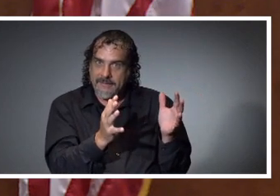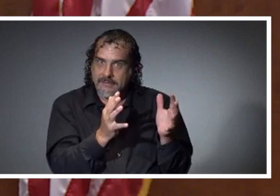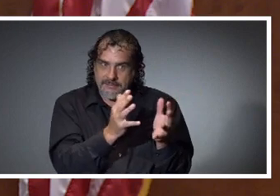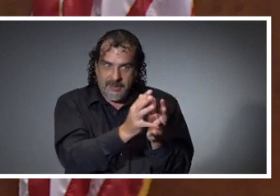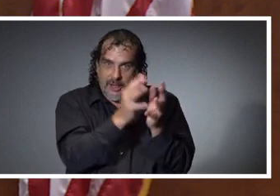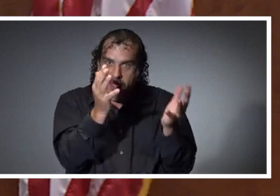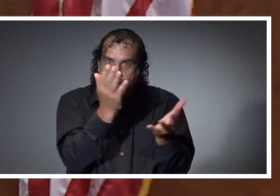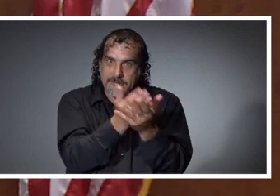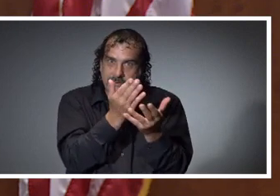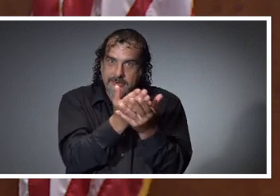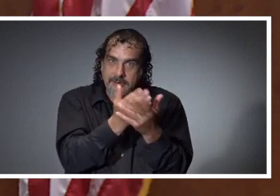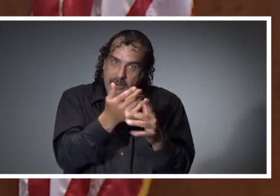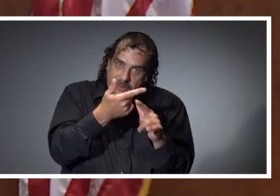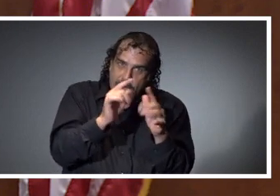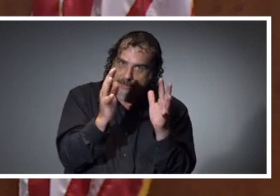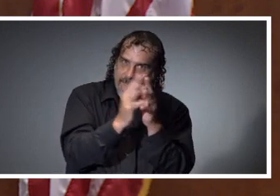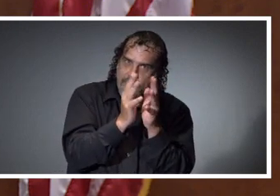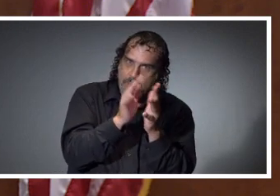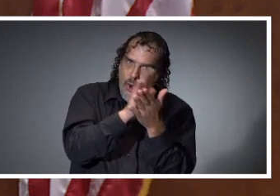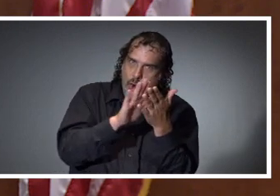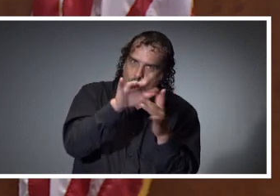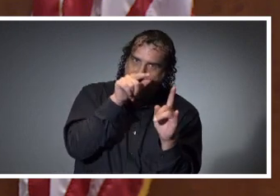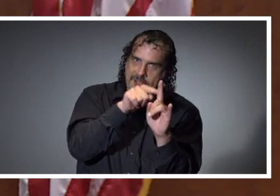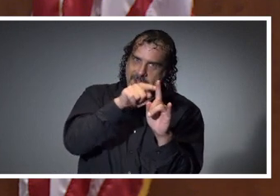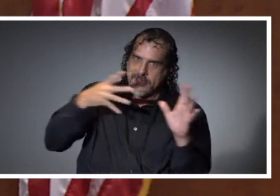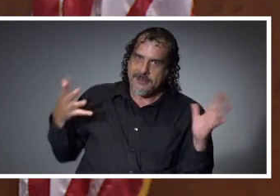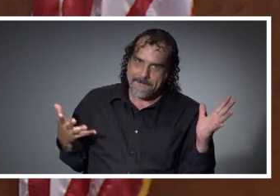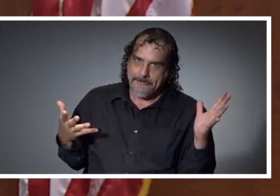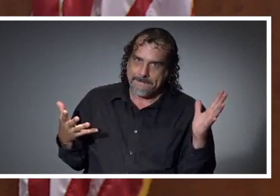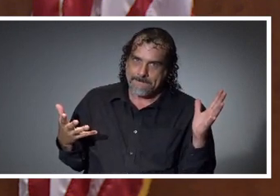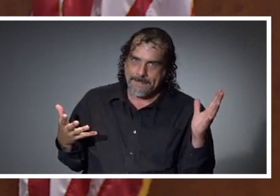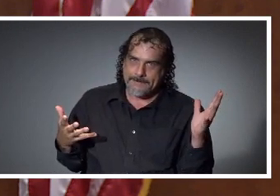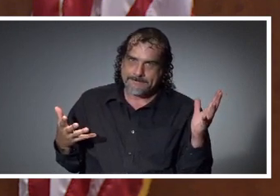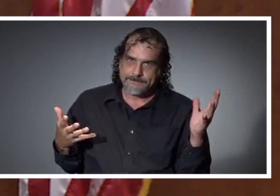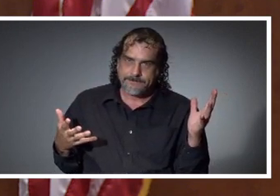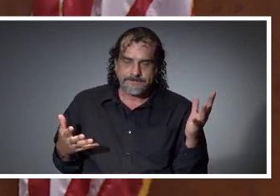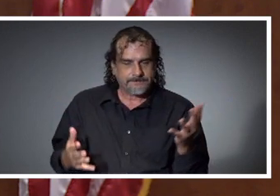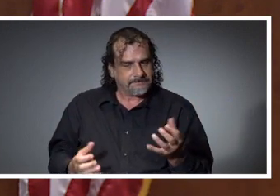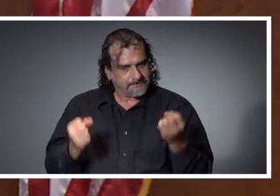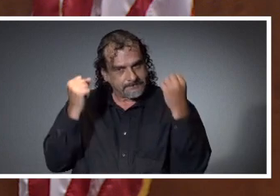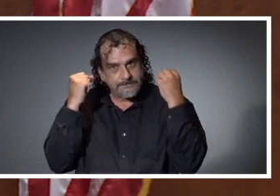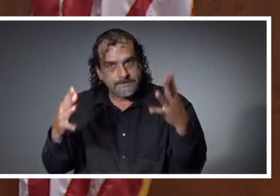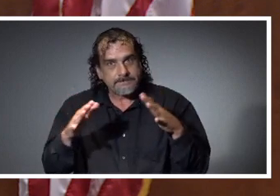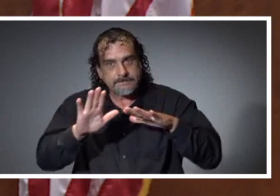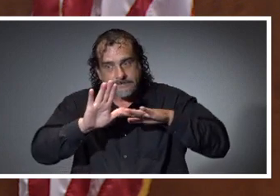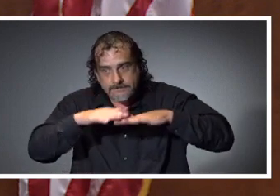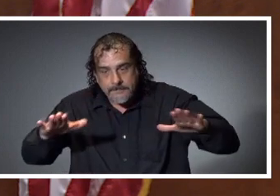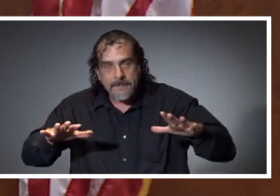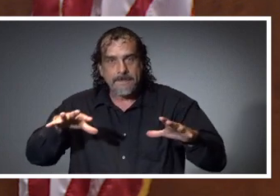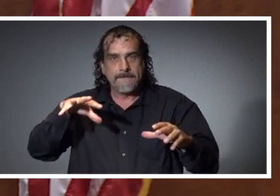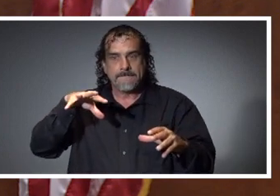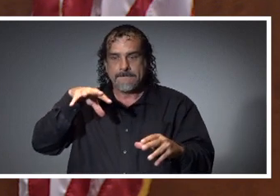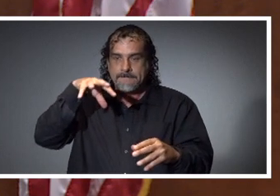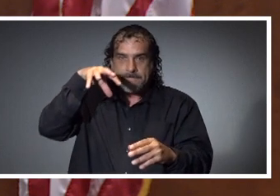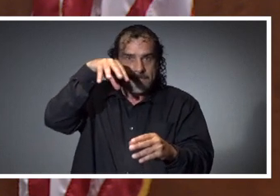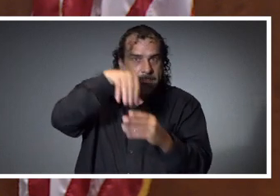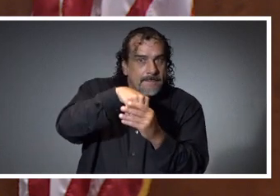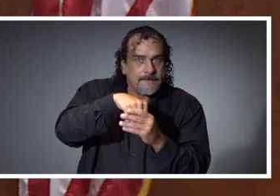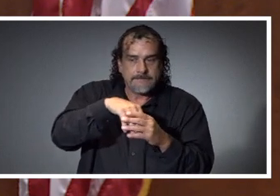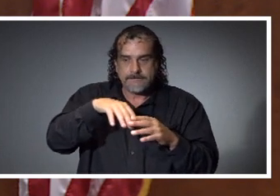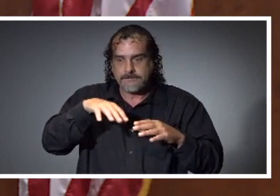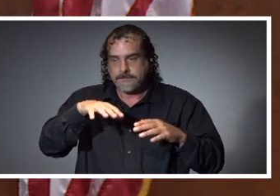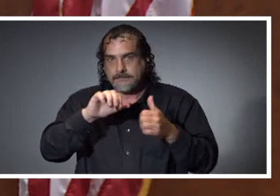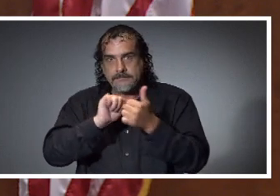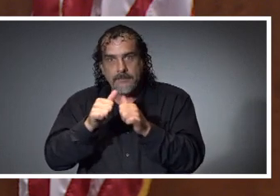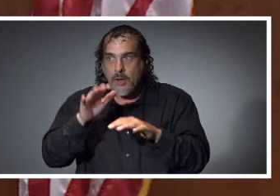funding typically from college football. And so there's an awful lot of kids that are in that are on our college